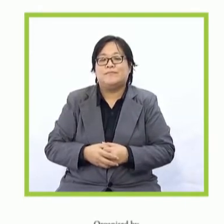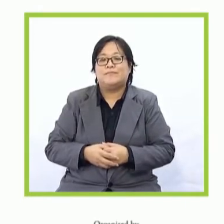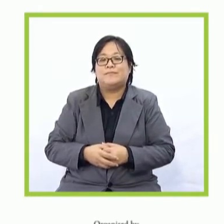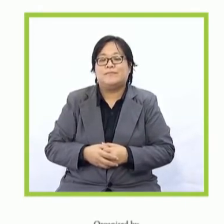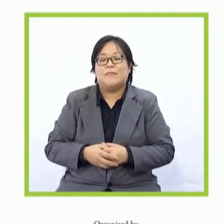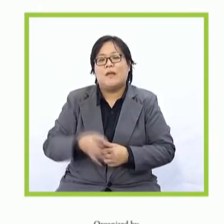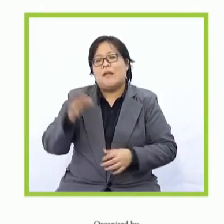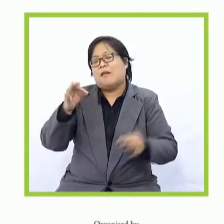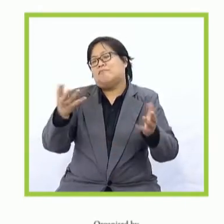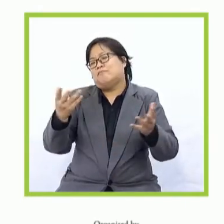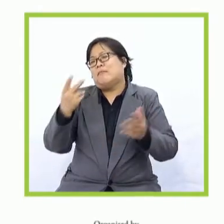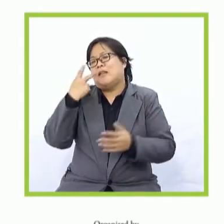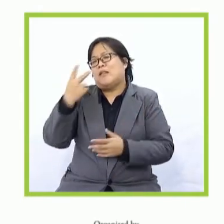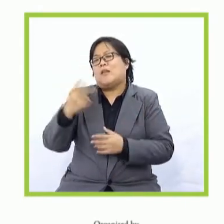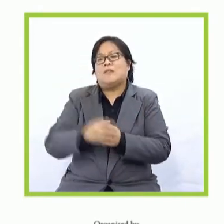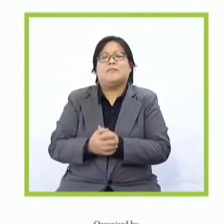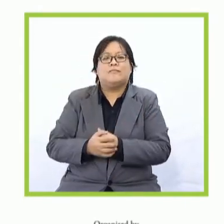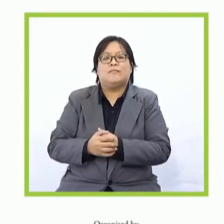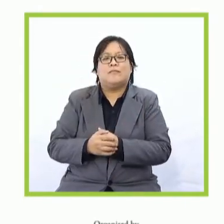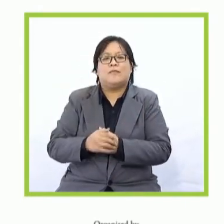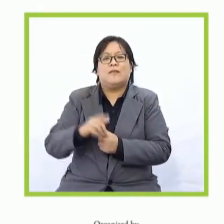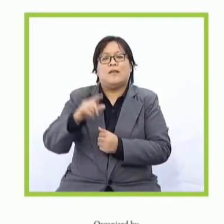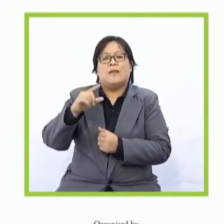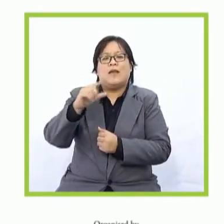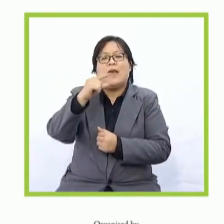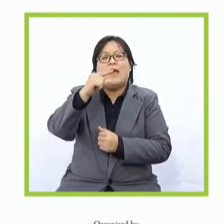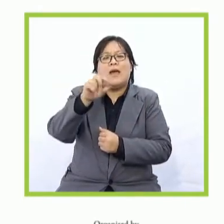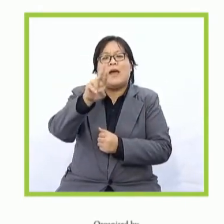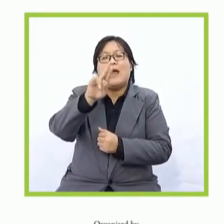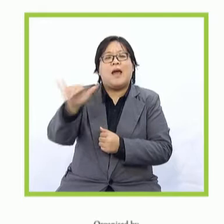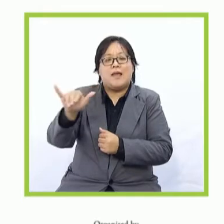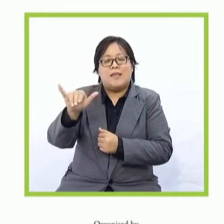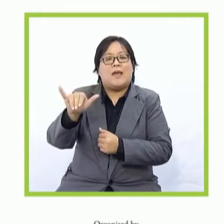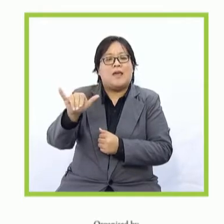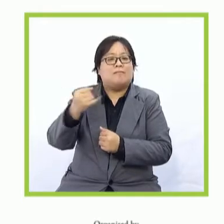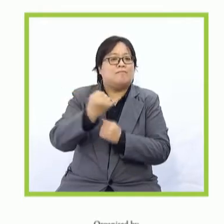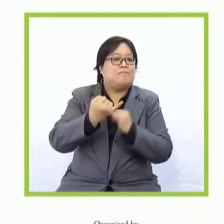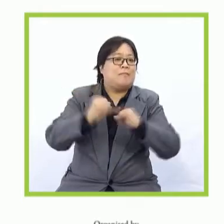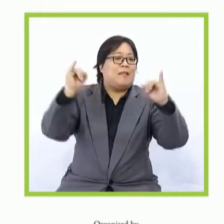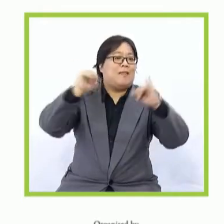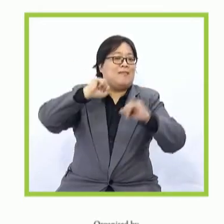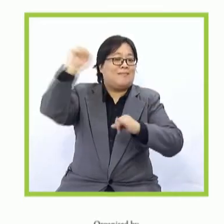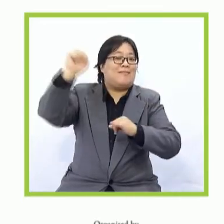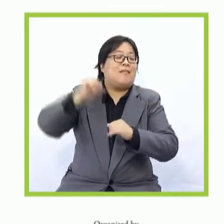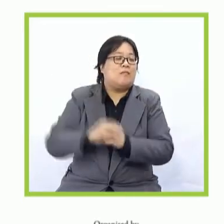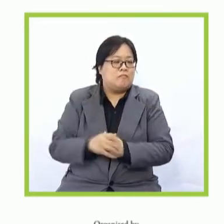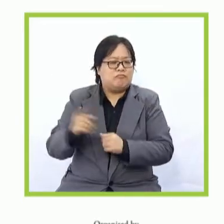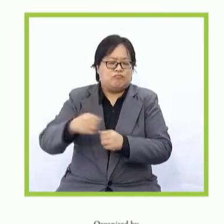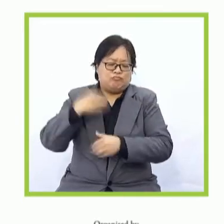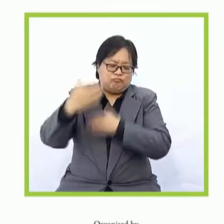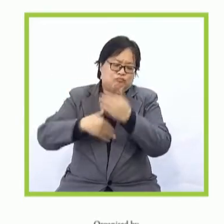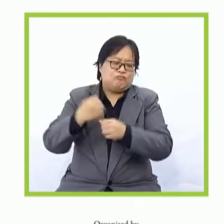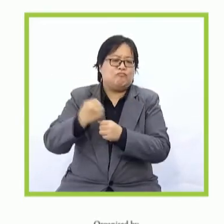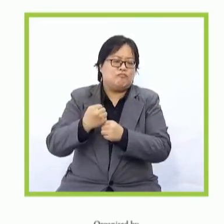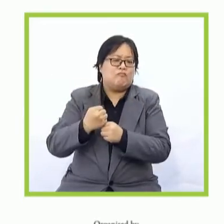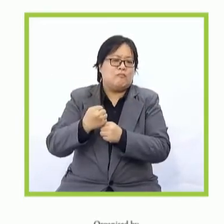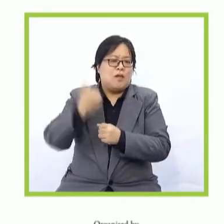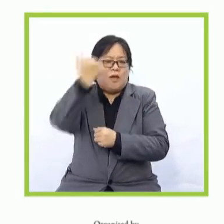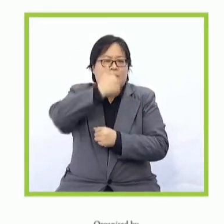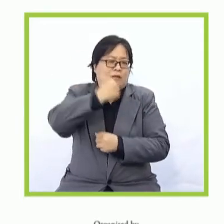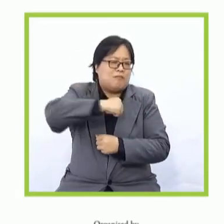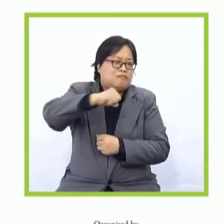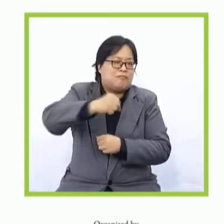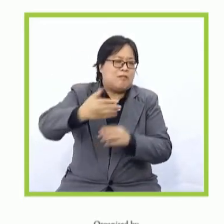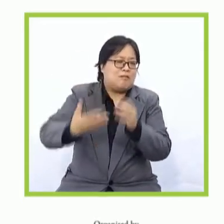If we look at Ghanaian independence, just to give one example of the process that happened in Africa and Asia